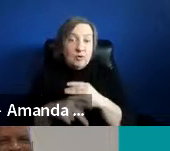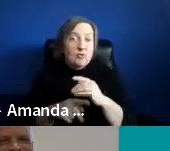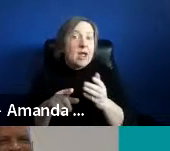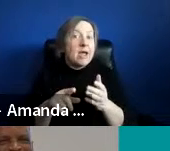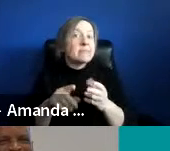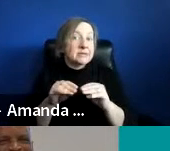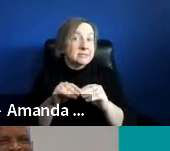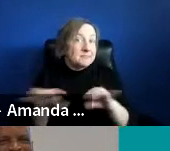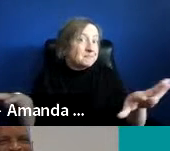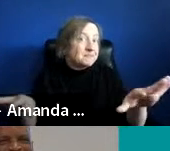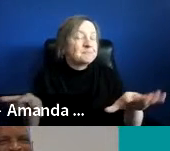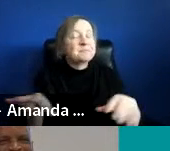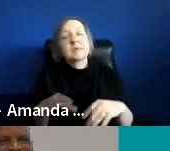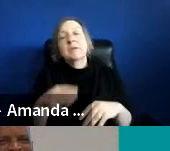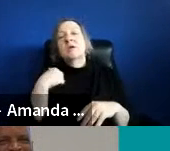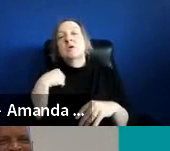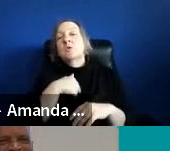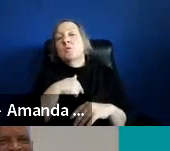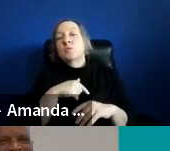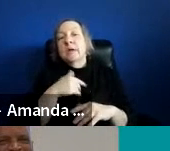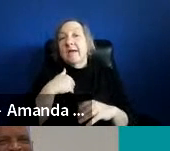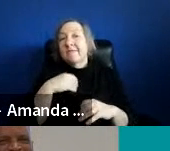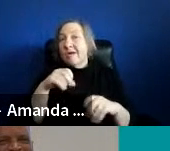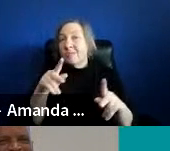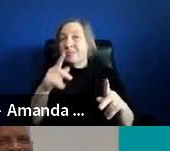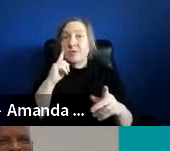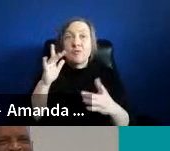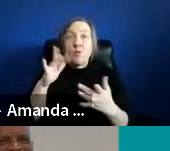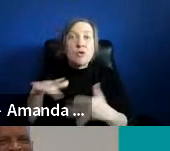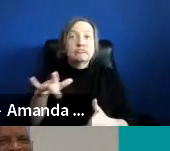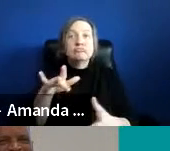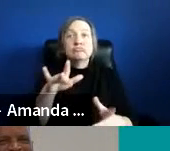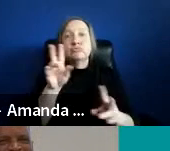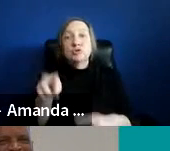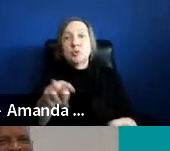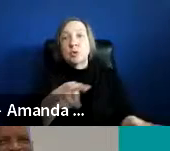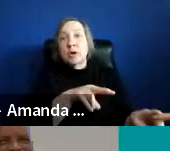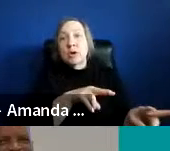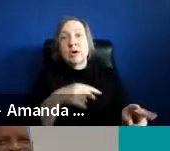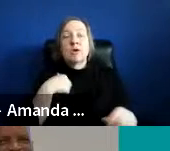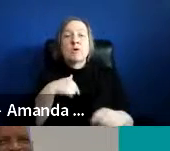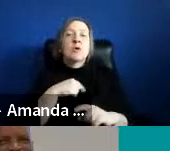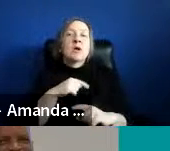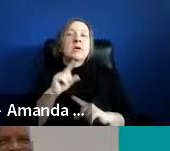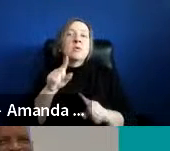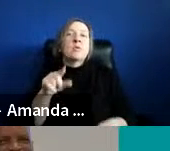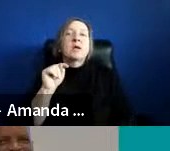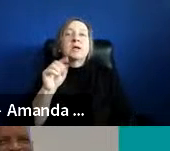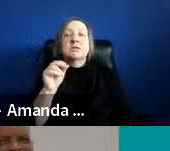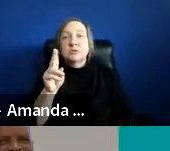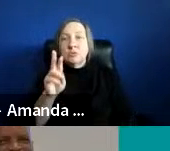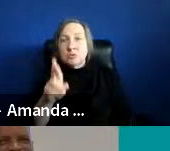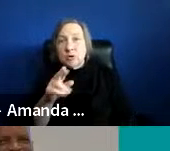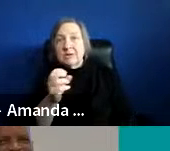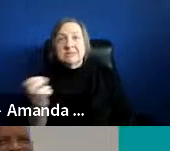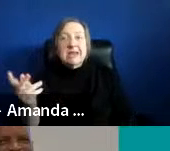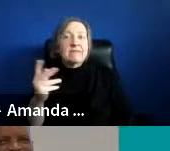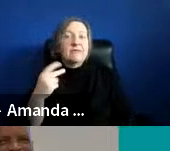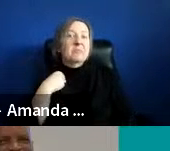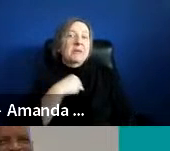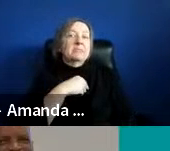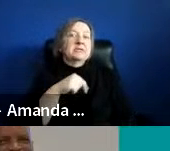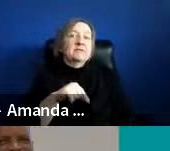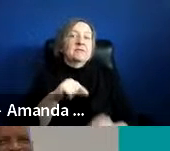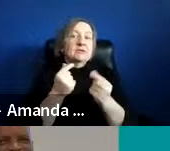there. We had an opportunity for a tour. You know, I know we've been on a tour with several members of this group to show the